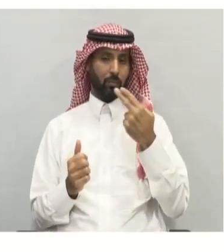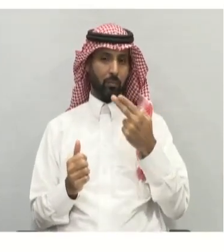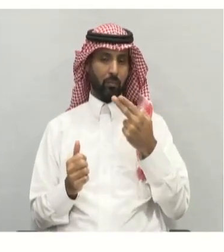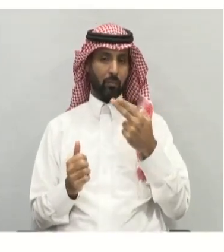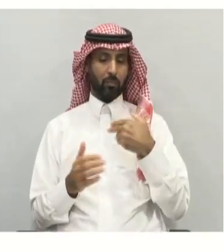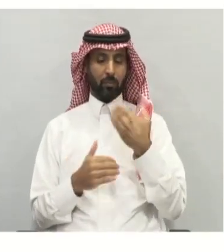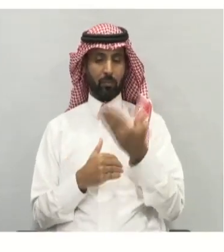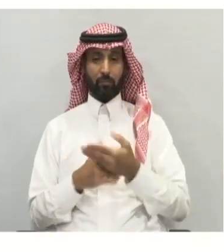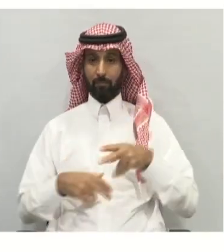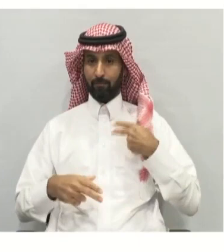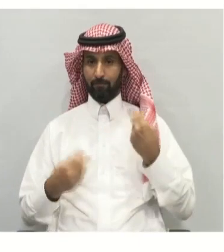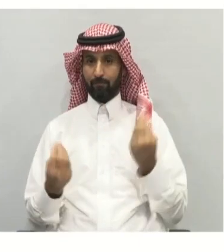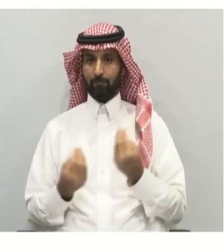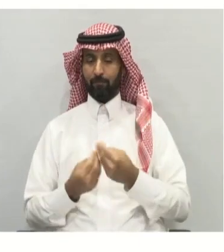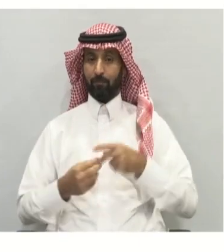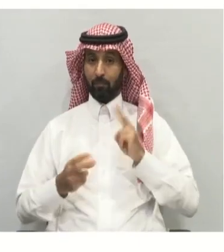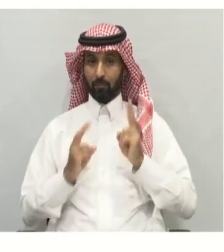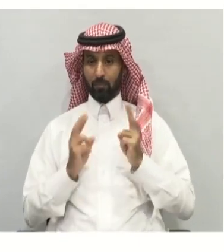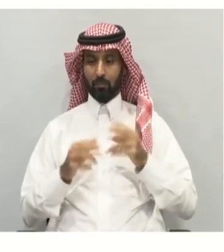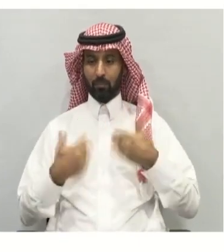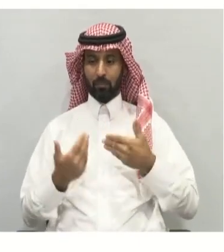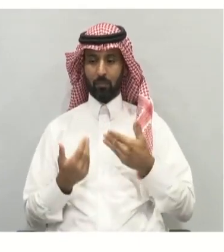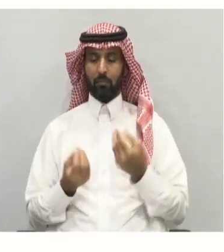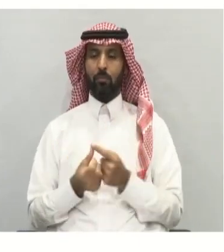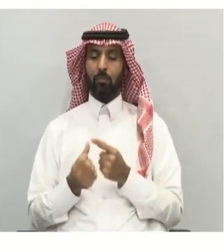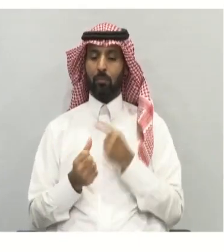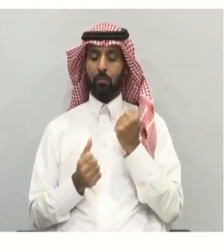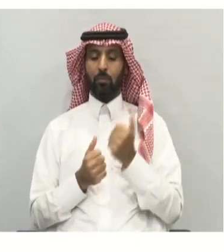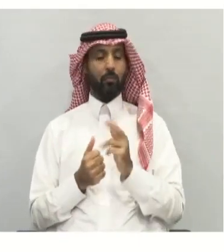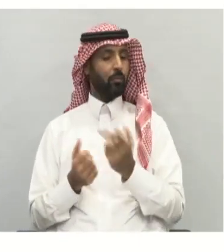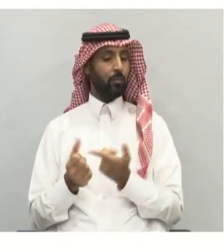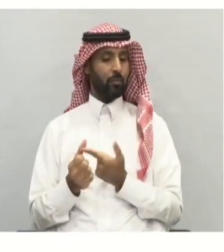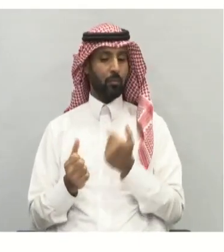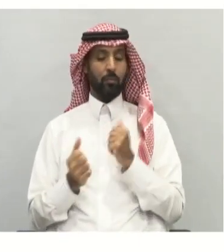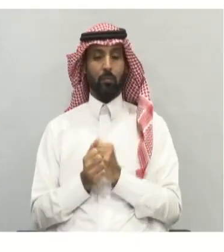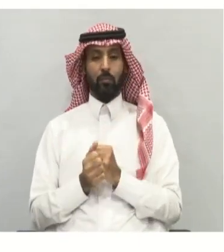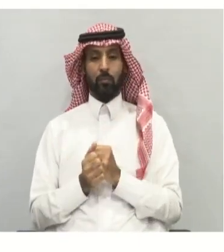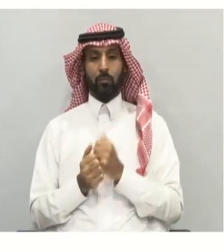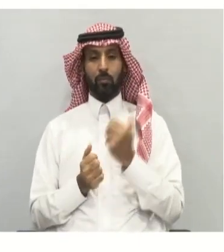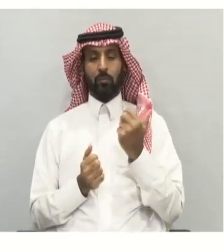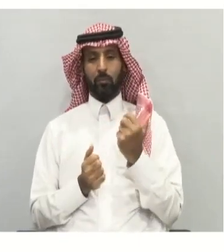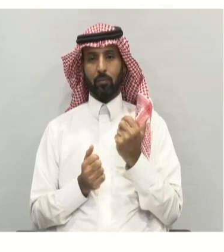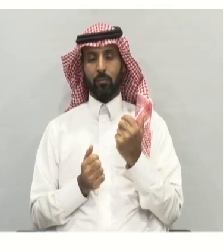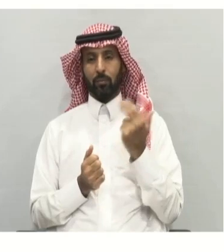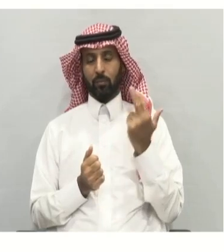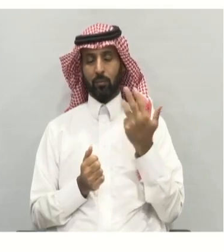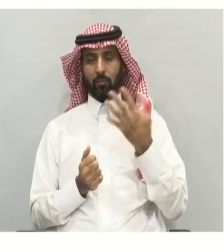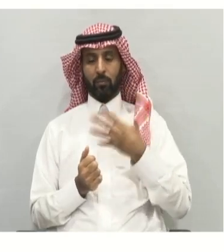is called Let's Celebrate, and you can find it on pages from 48 until